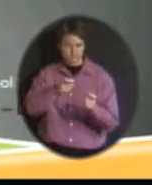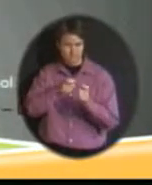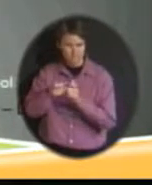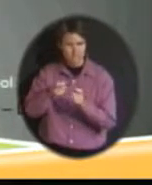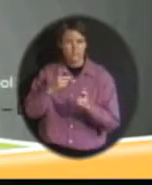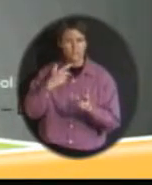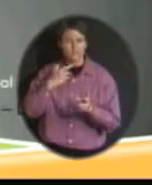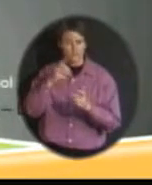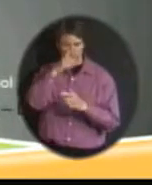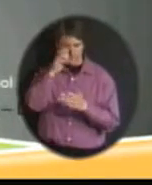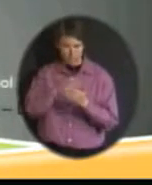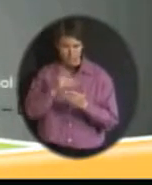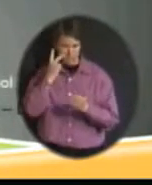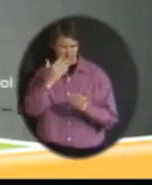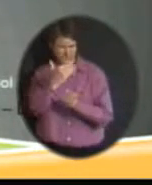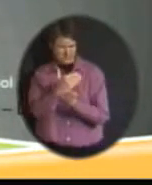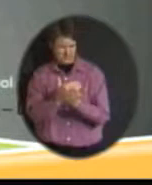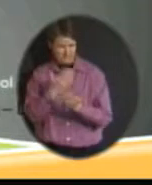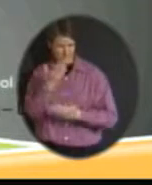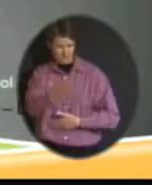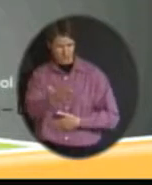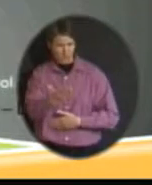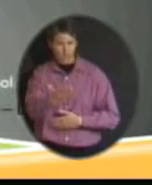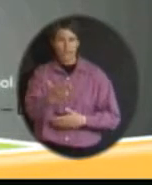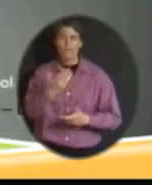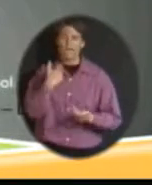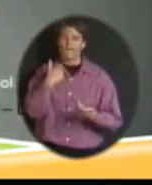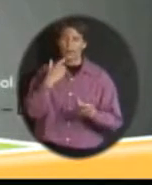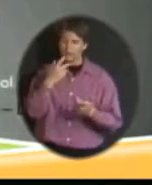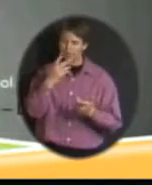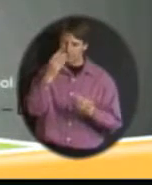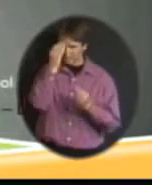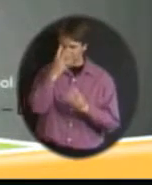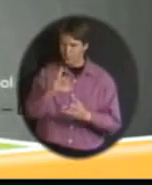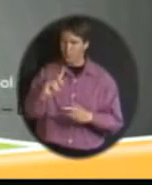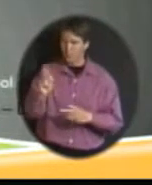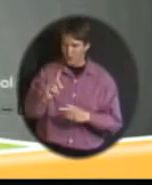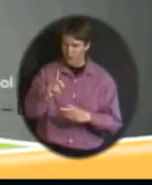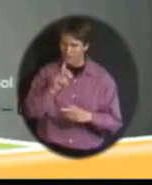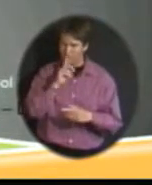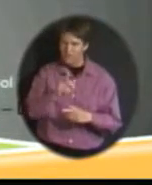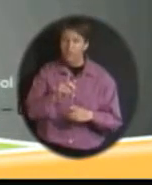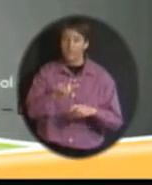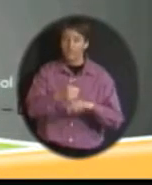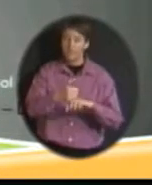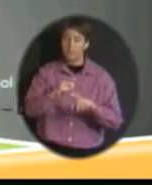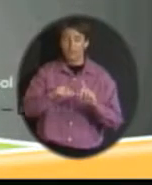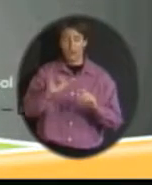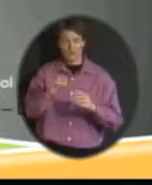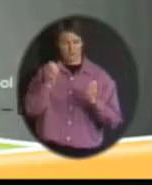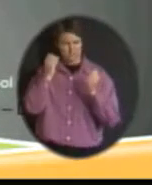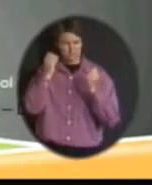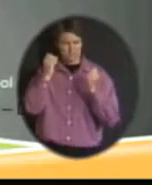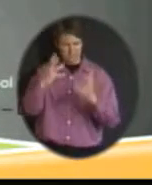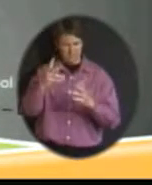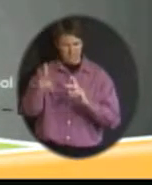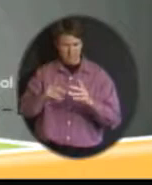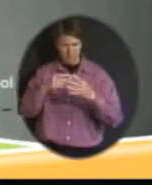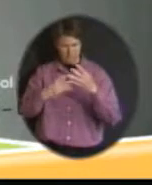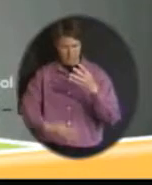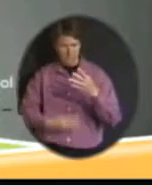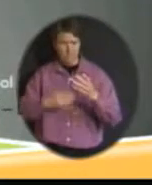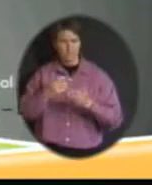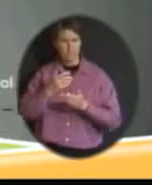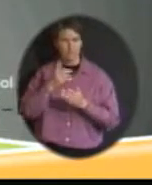And we wanted more than anything, of course, it gives you an idea of where their location is at, but also the many individuals that it takes to operate a